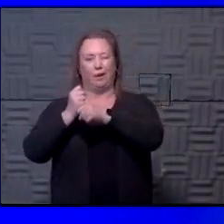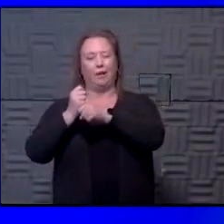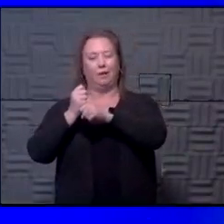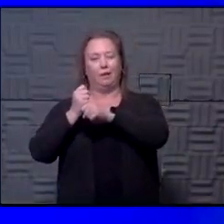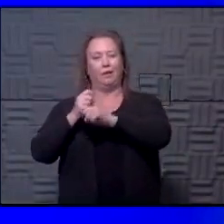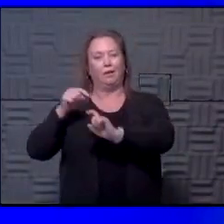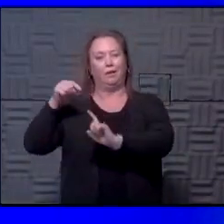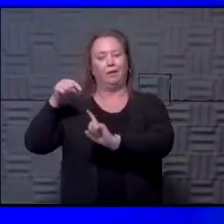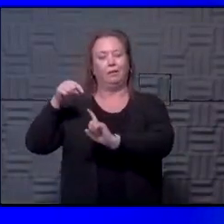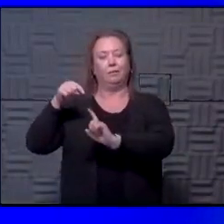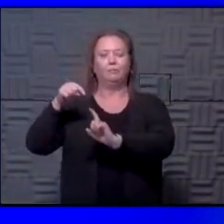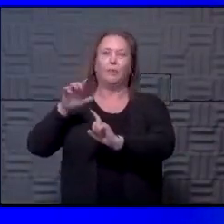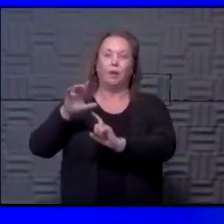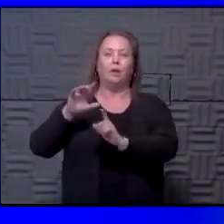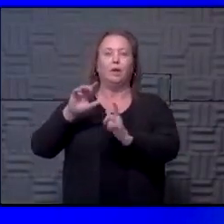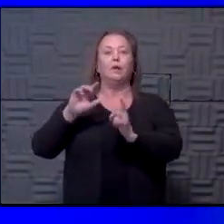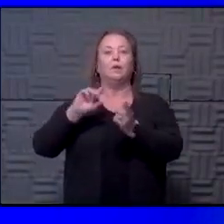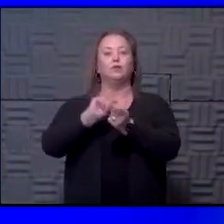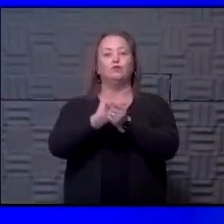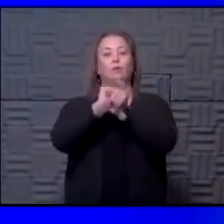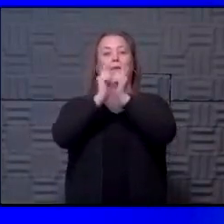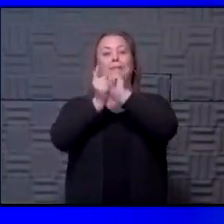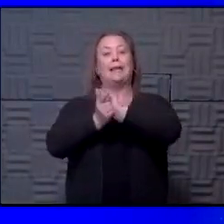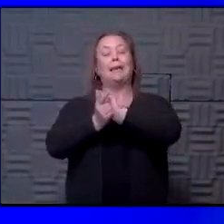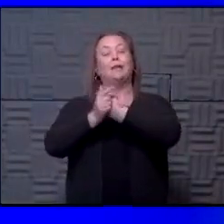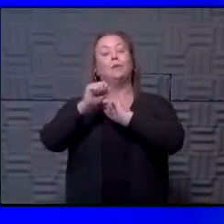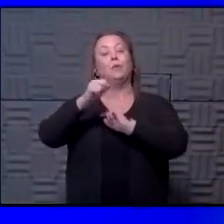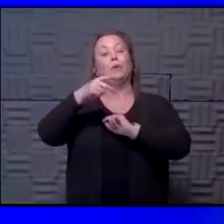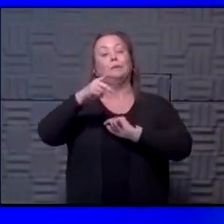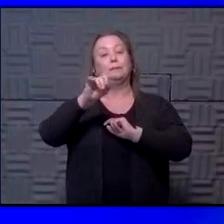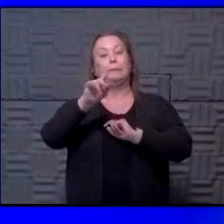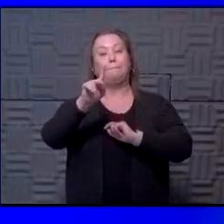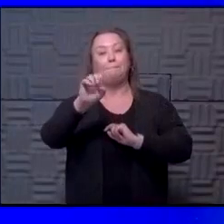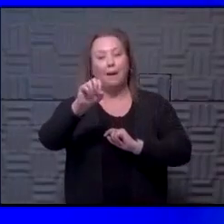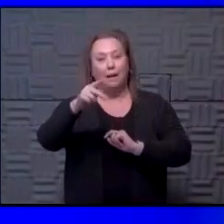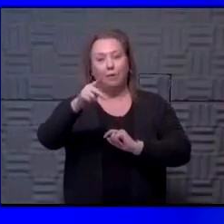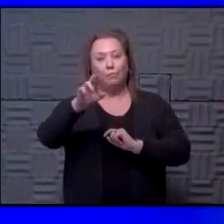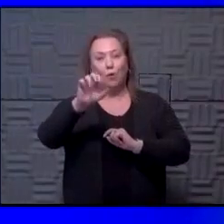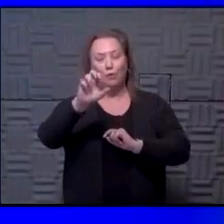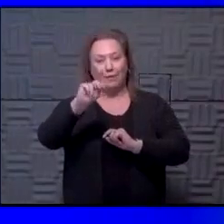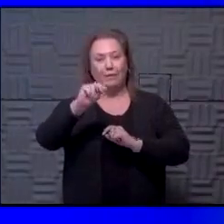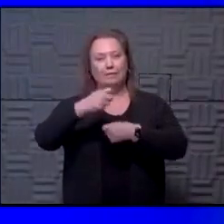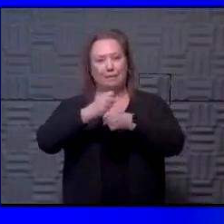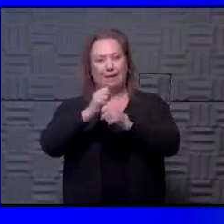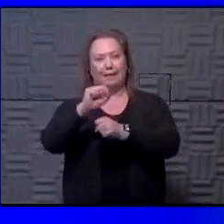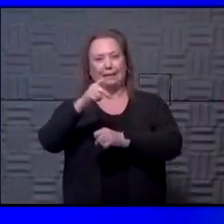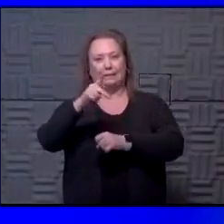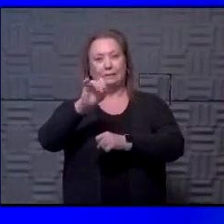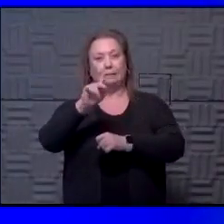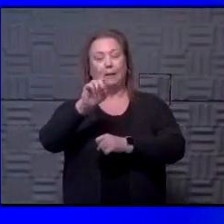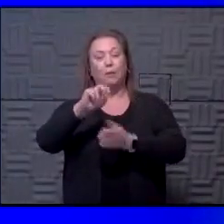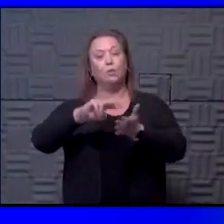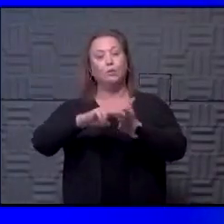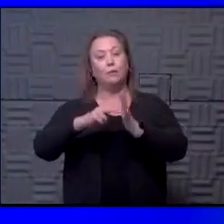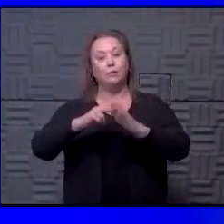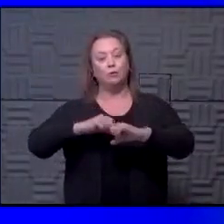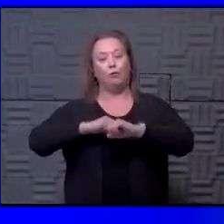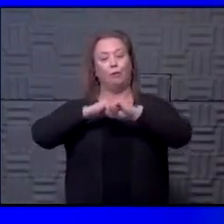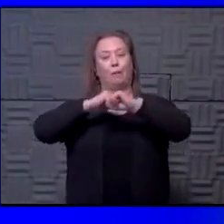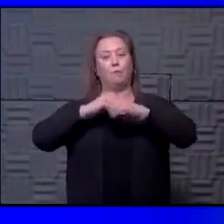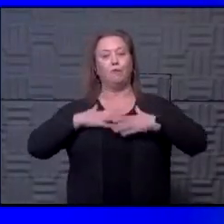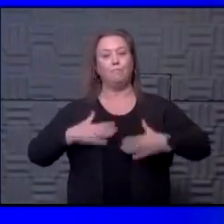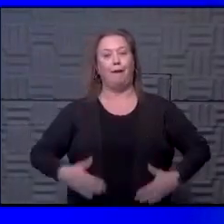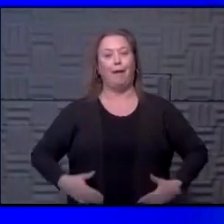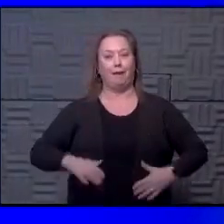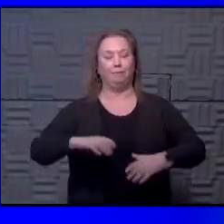transcribed into translated into the spike protein to create the spike to make that immune response. So the overall answer is